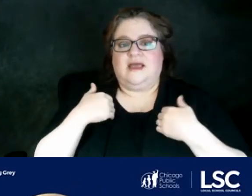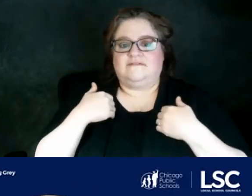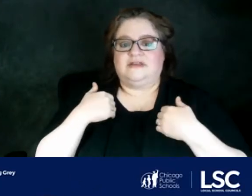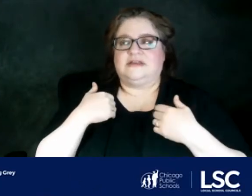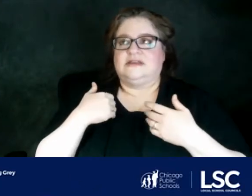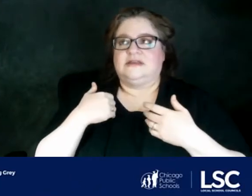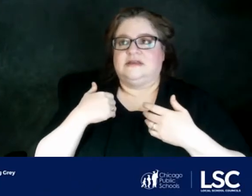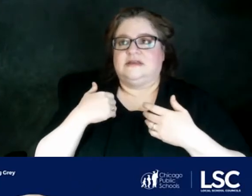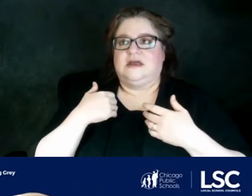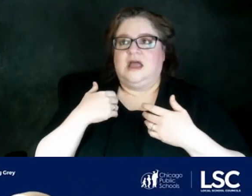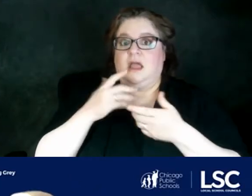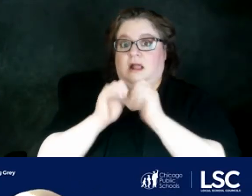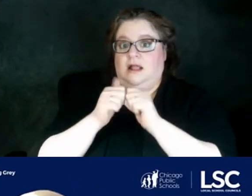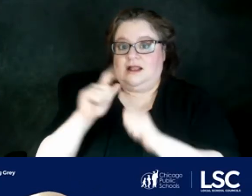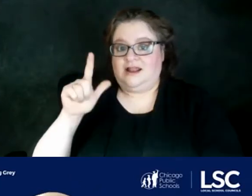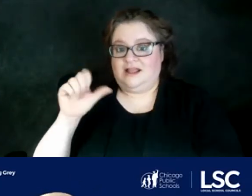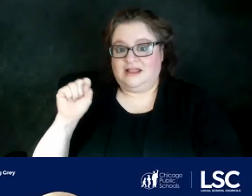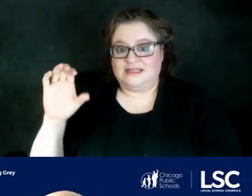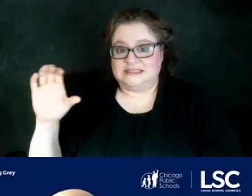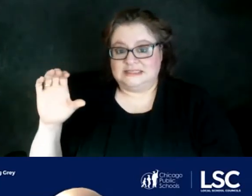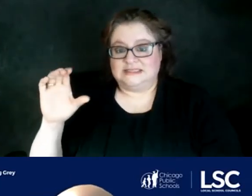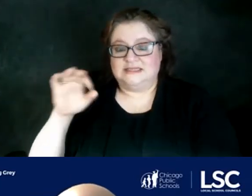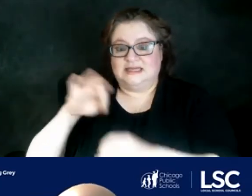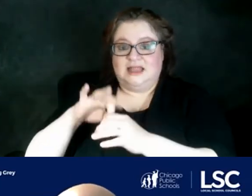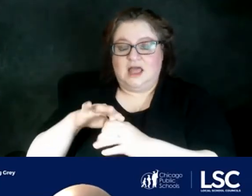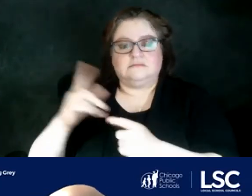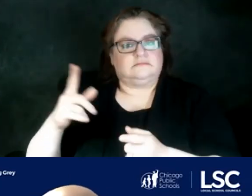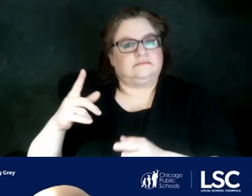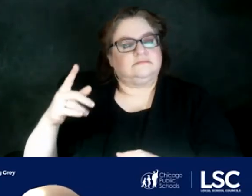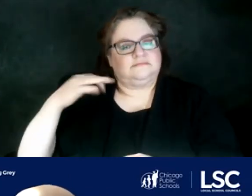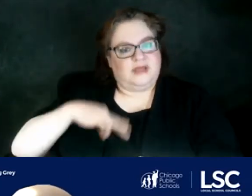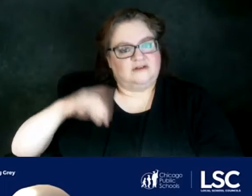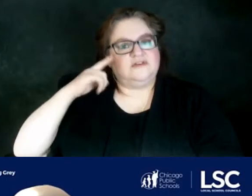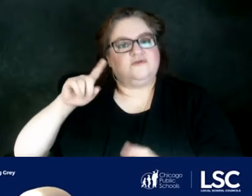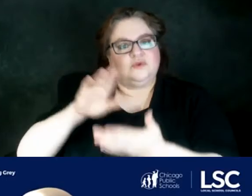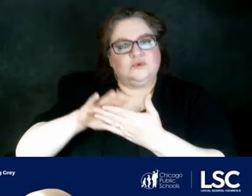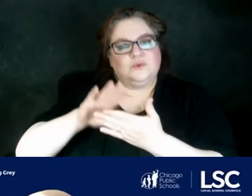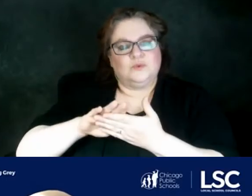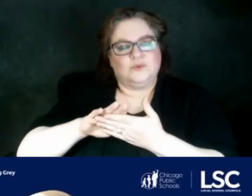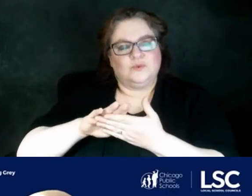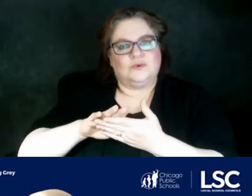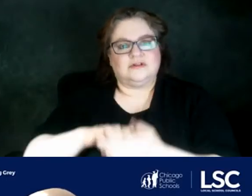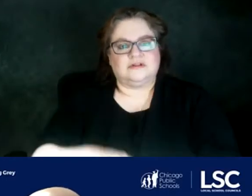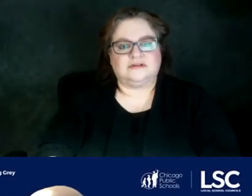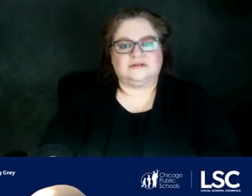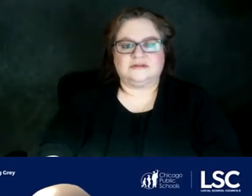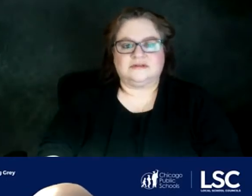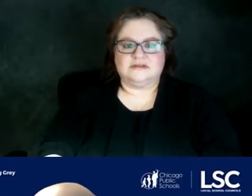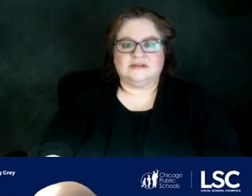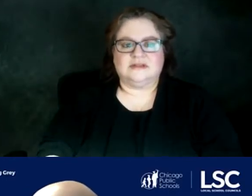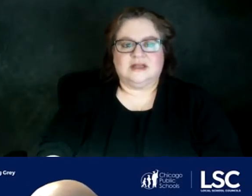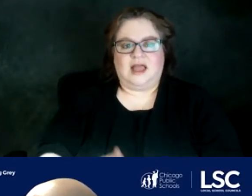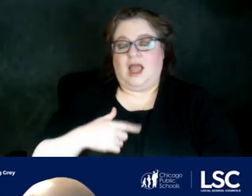a contested LSC elections, you're benefiting your school. And I